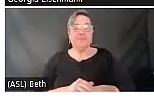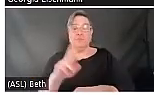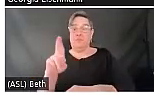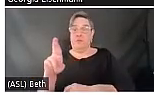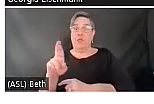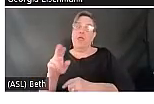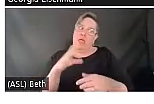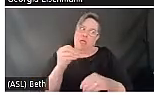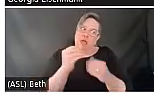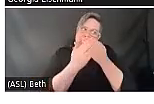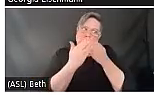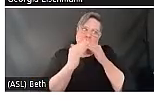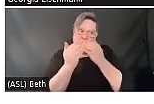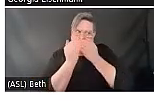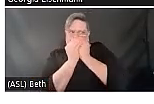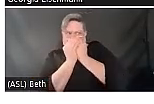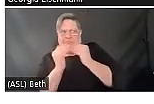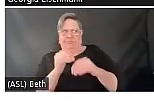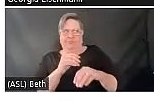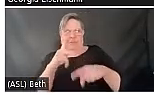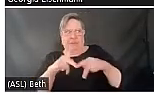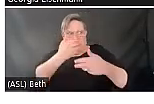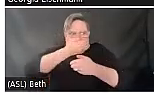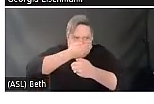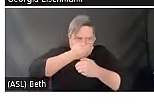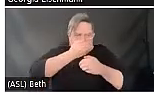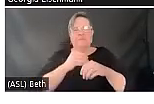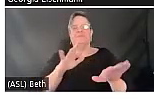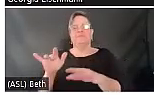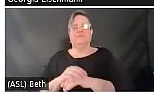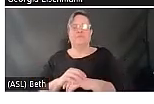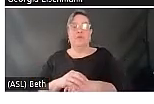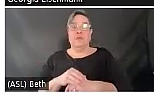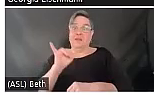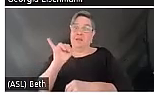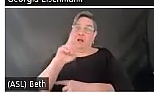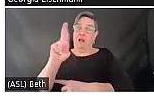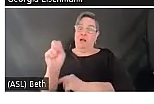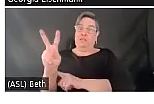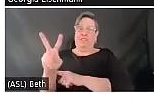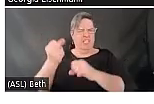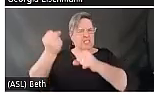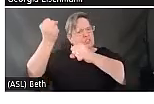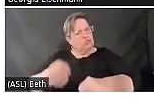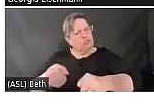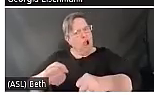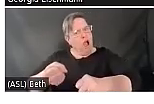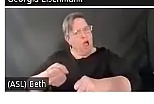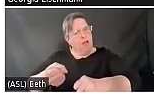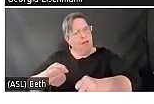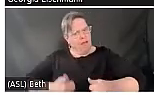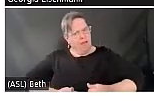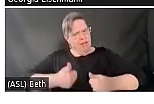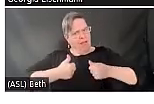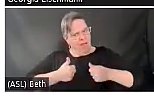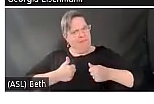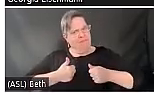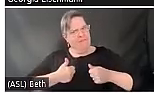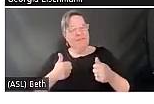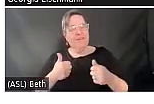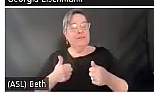viruses. And what that means is that if typically viruses don't live all that long outside the body. So if you sneeze